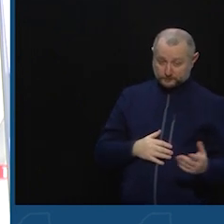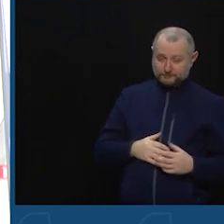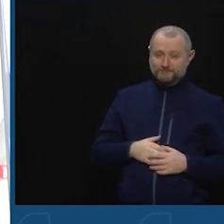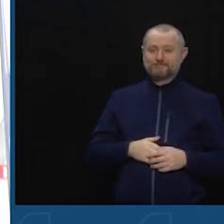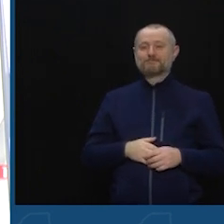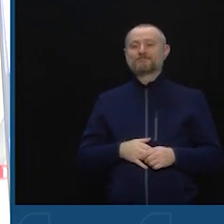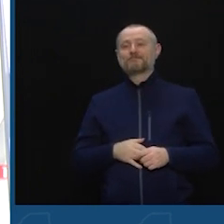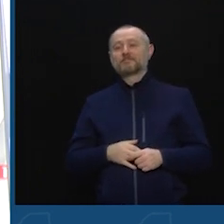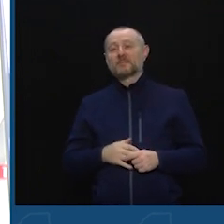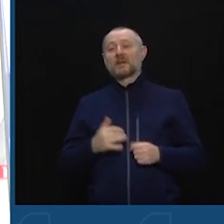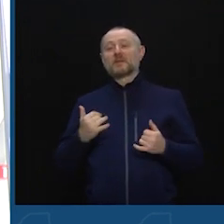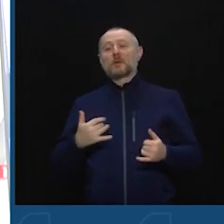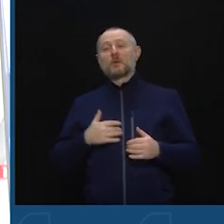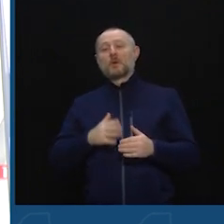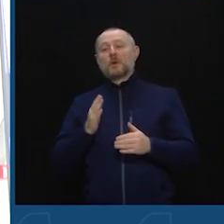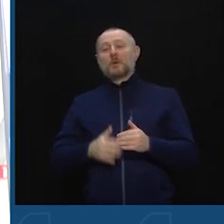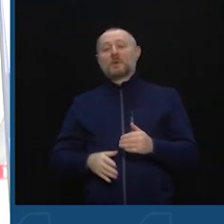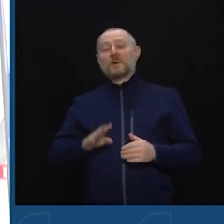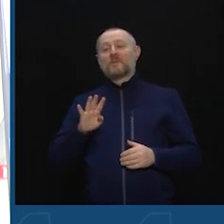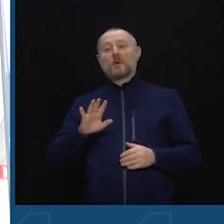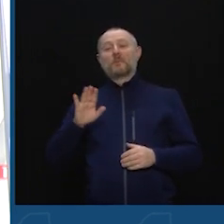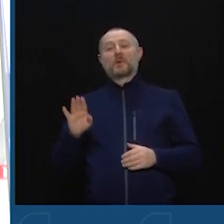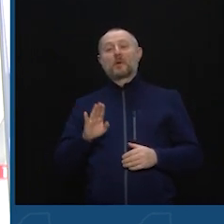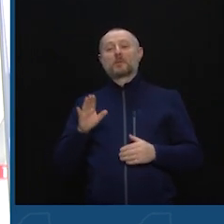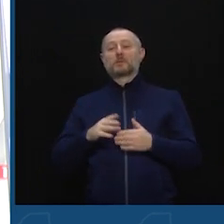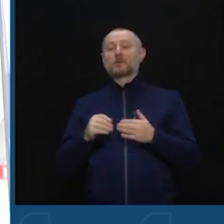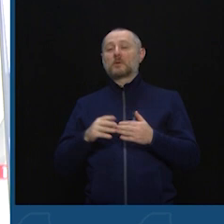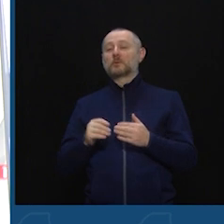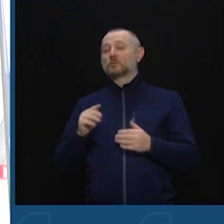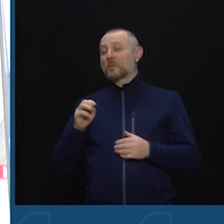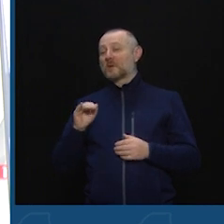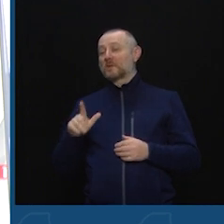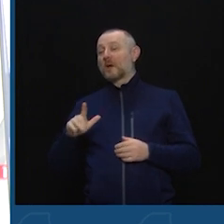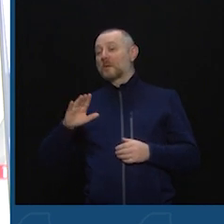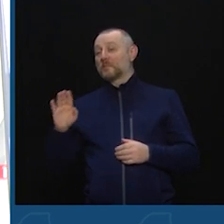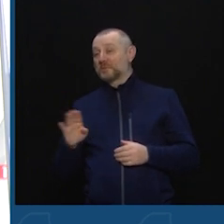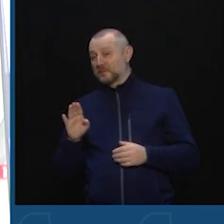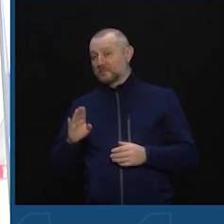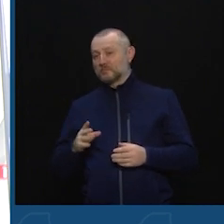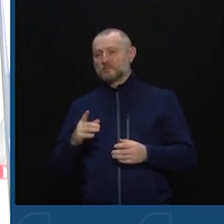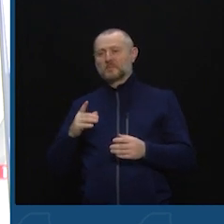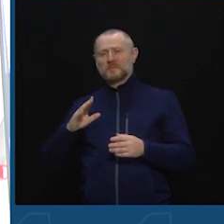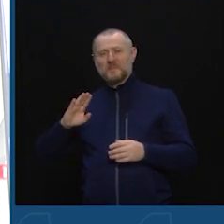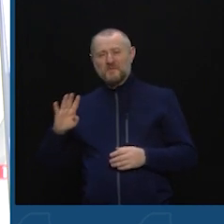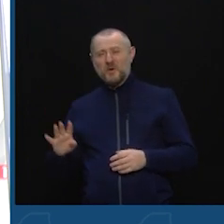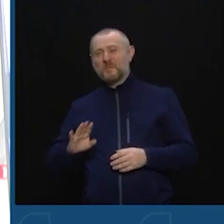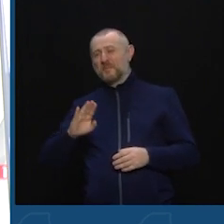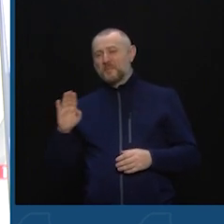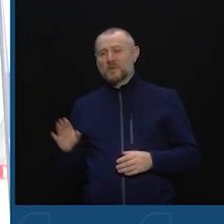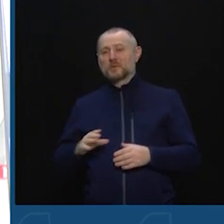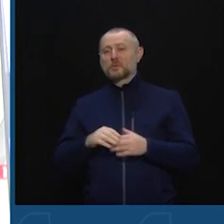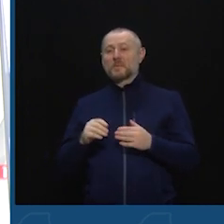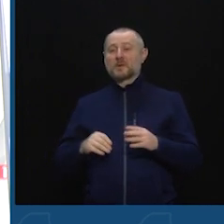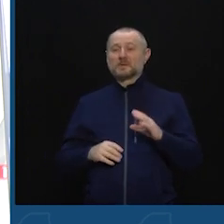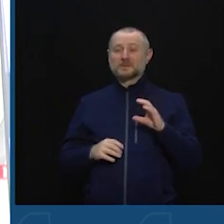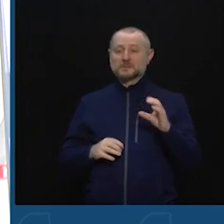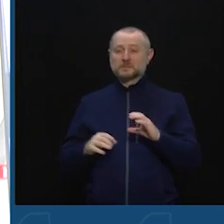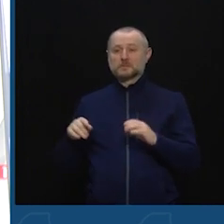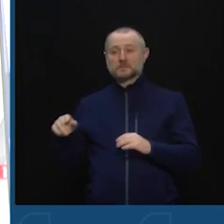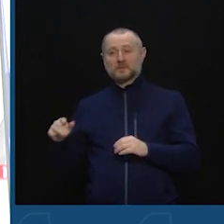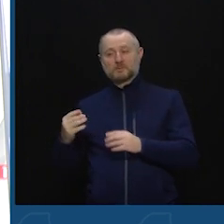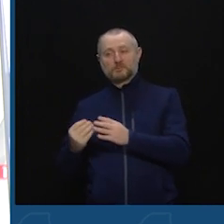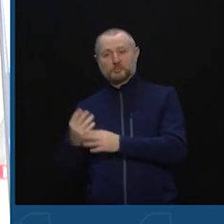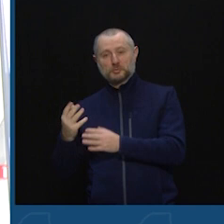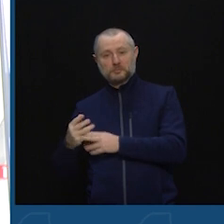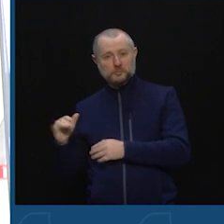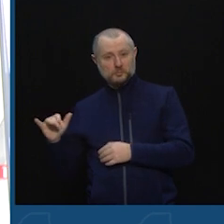Today, we complete the $4 billion Terminal B, the $4 billion Terminal C this spring, a